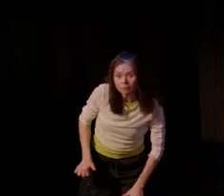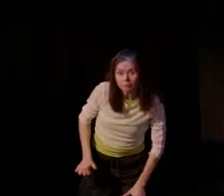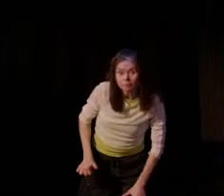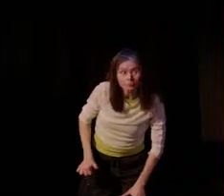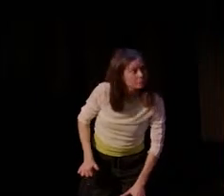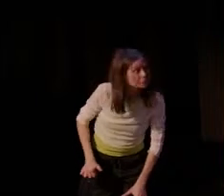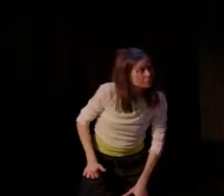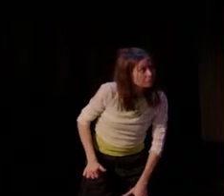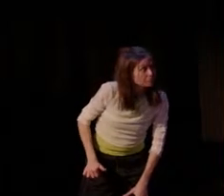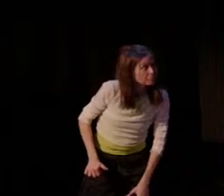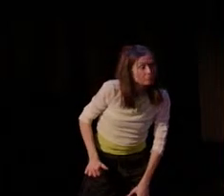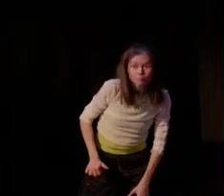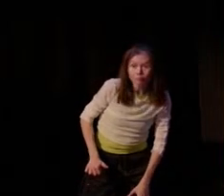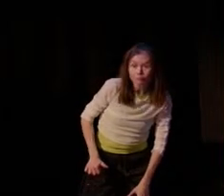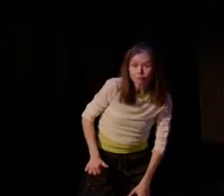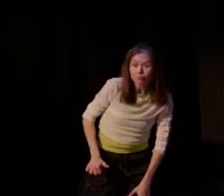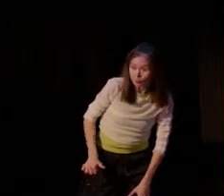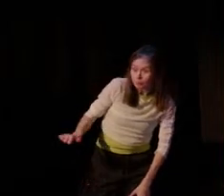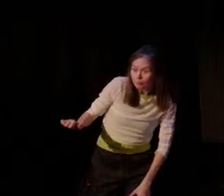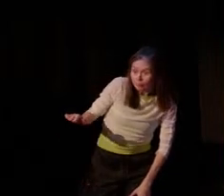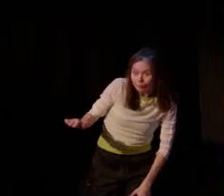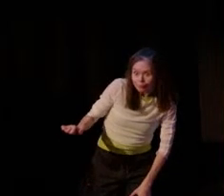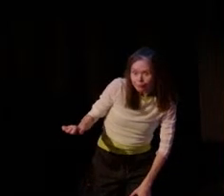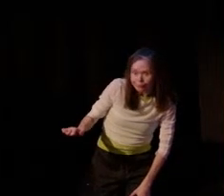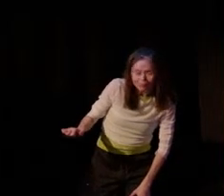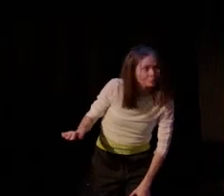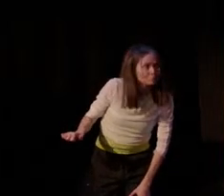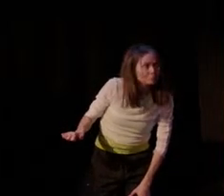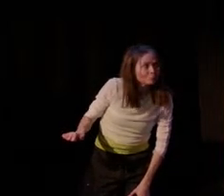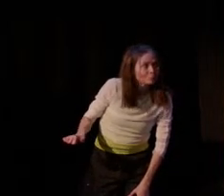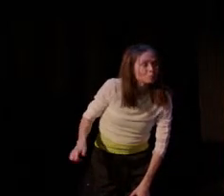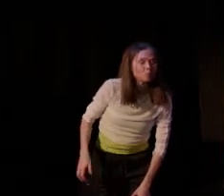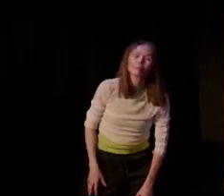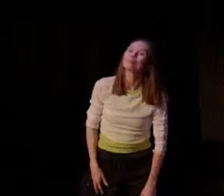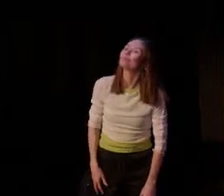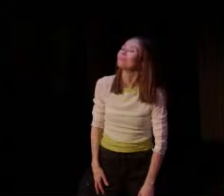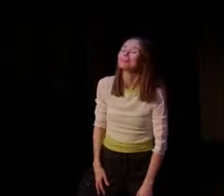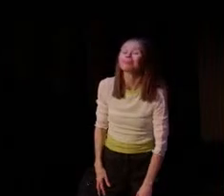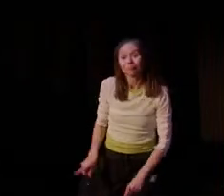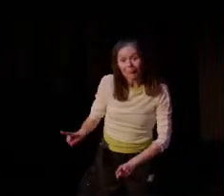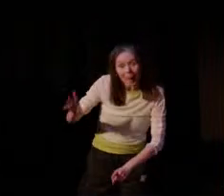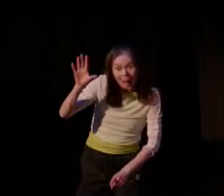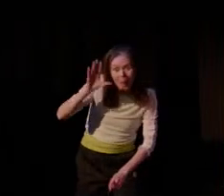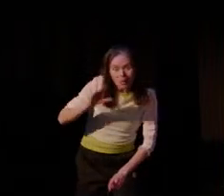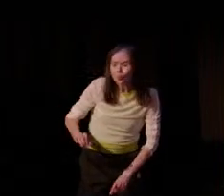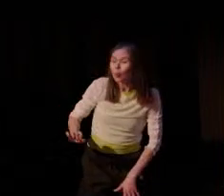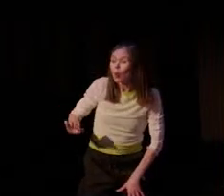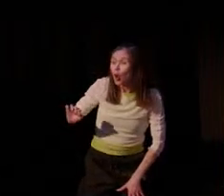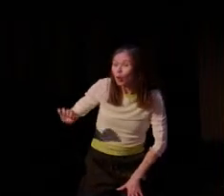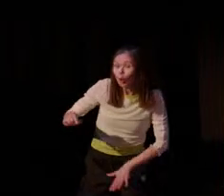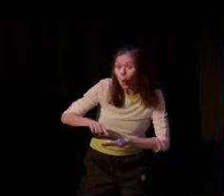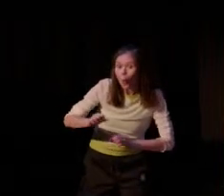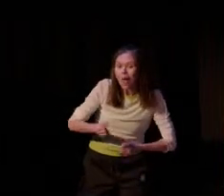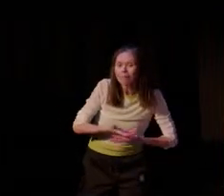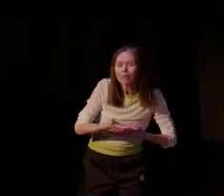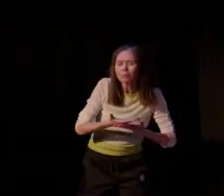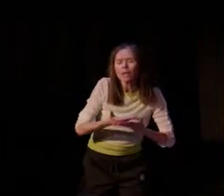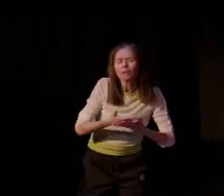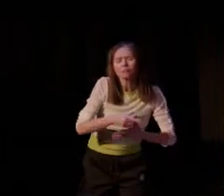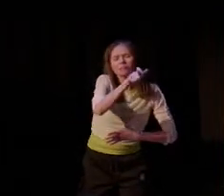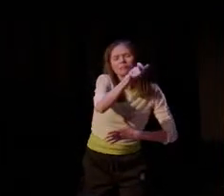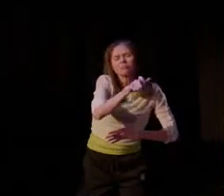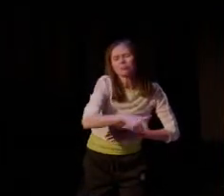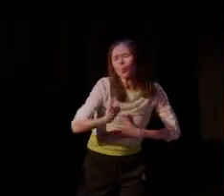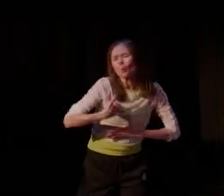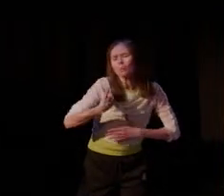Too true. If one by one you wedded all the world, or from each